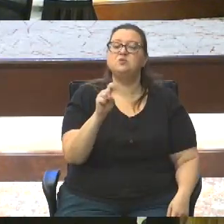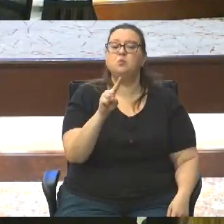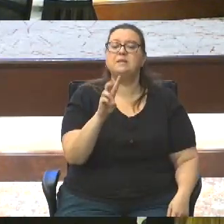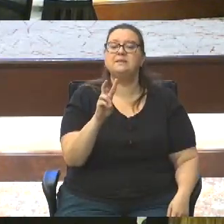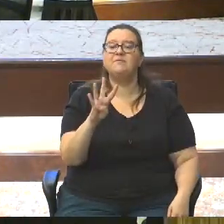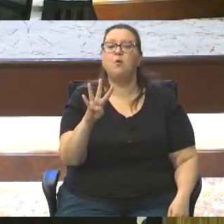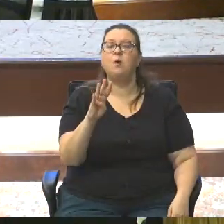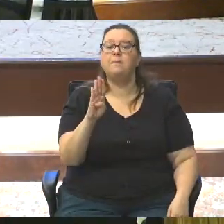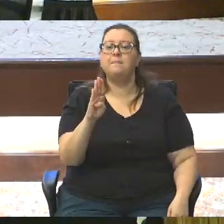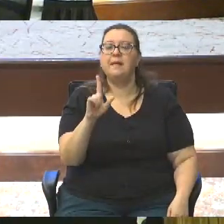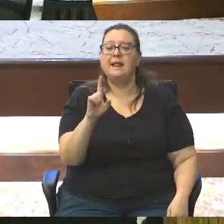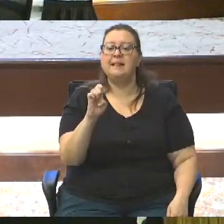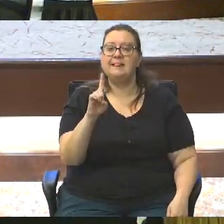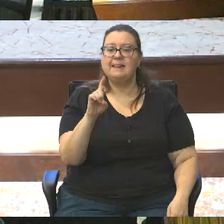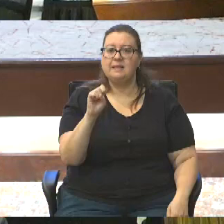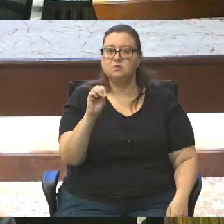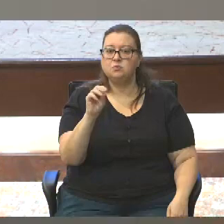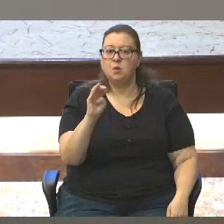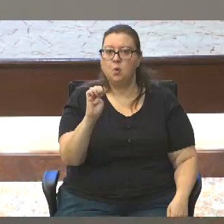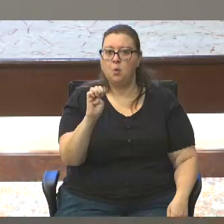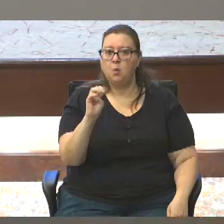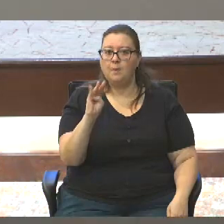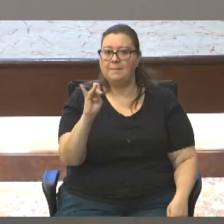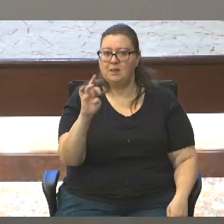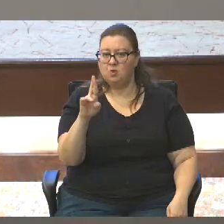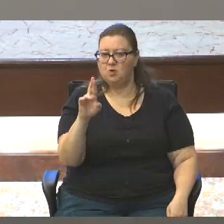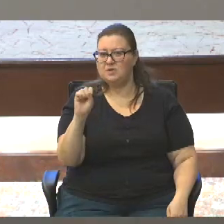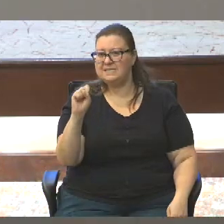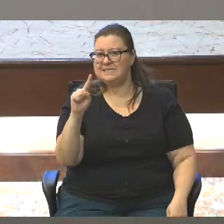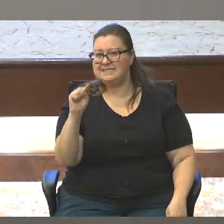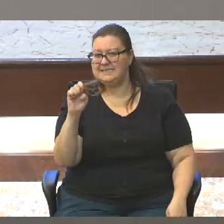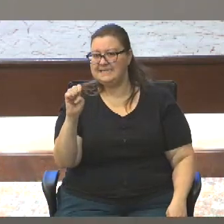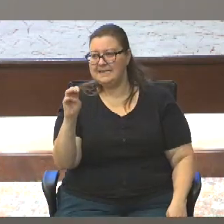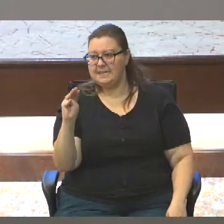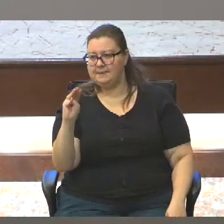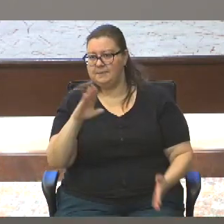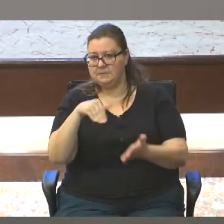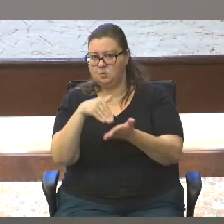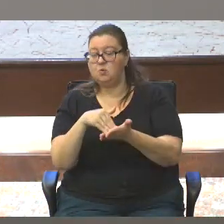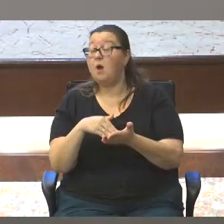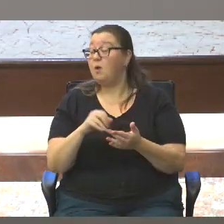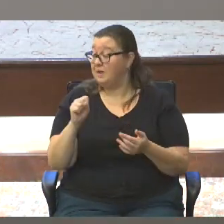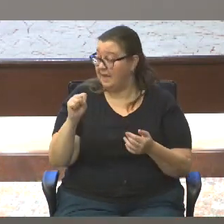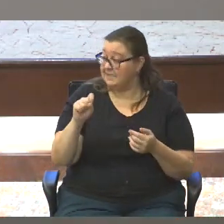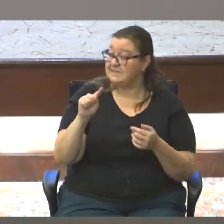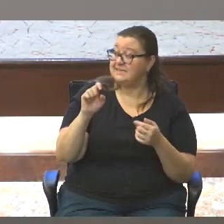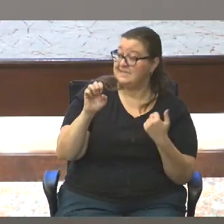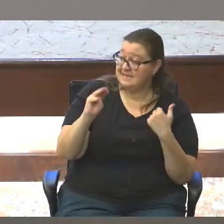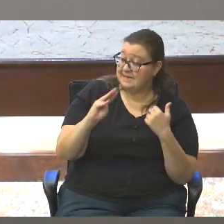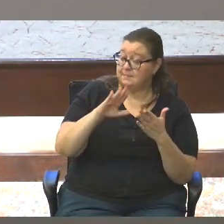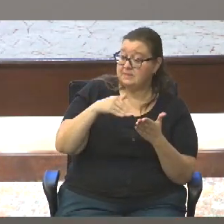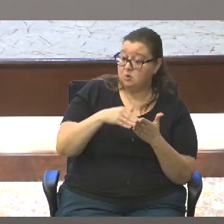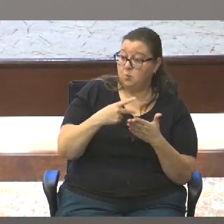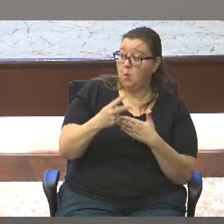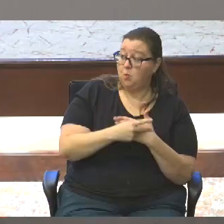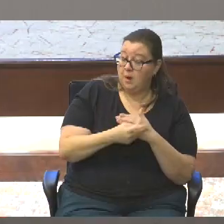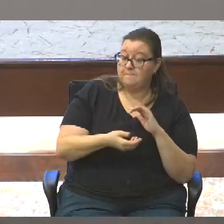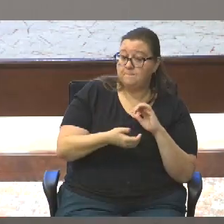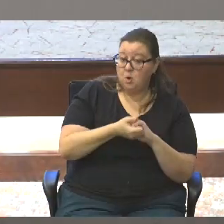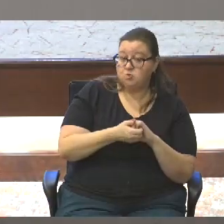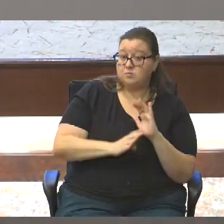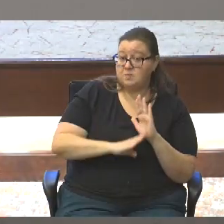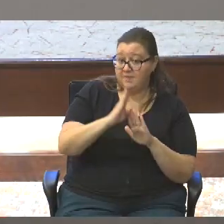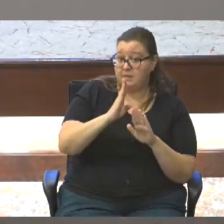about the Bledsoe Miller Steam Center. That's correct, Mayor. We've got a discussion of the Bledsoe Miller Steam Center programming and partnership